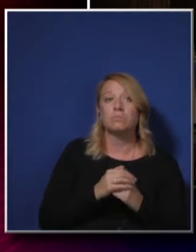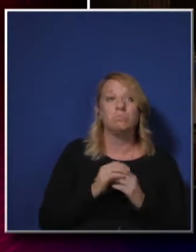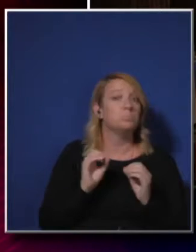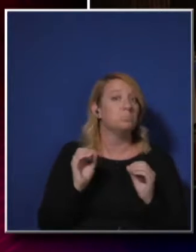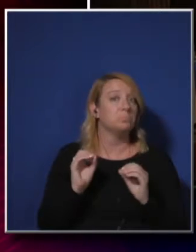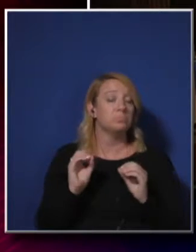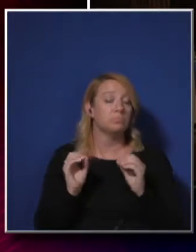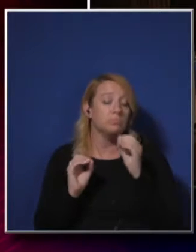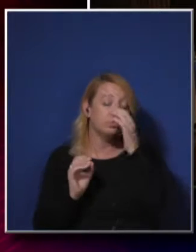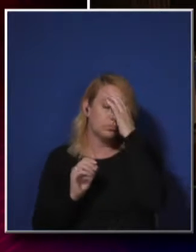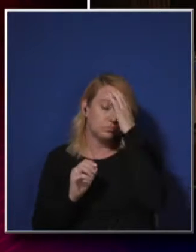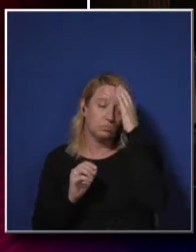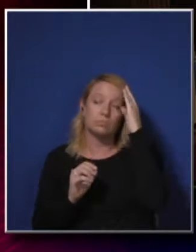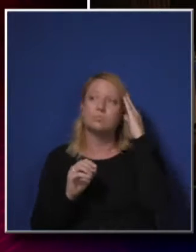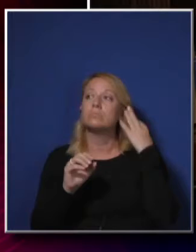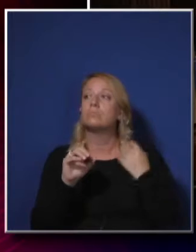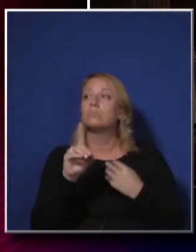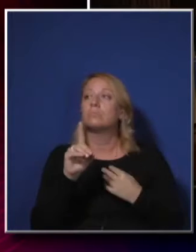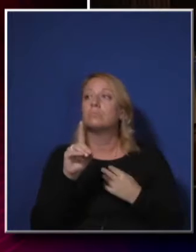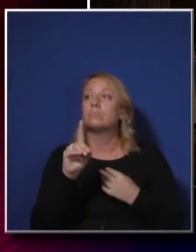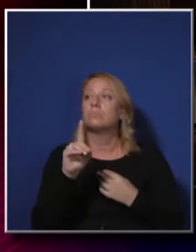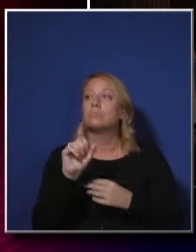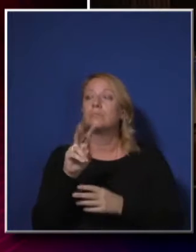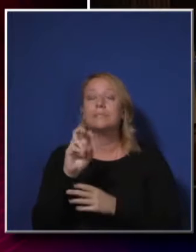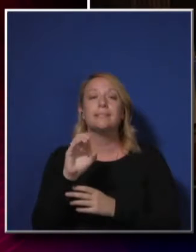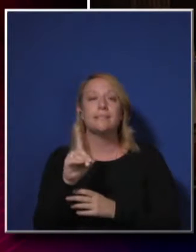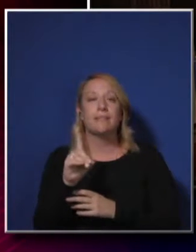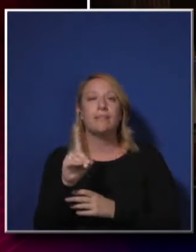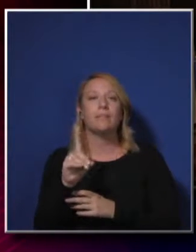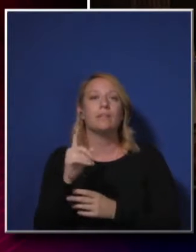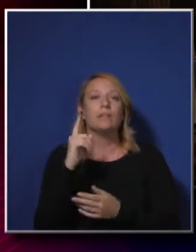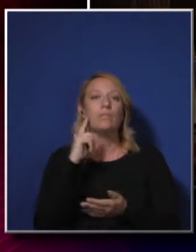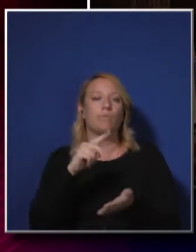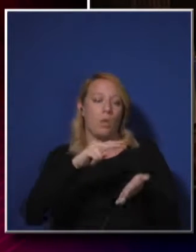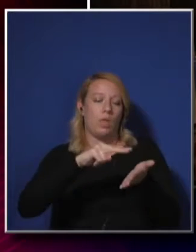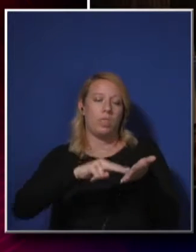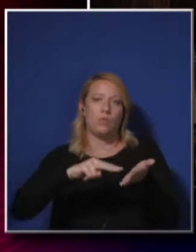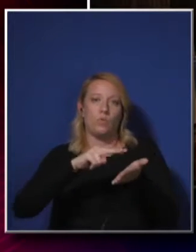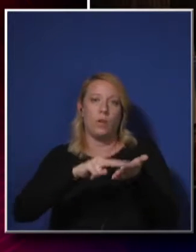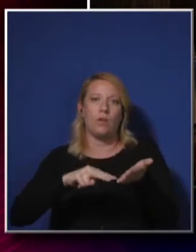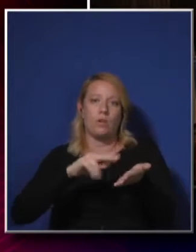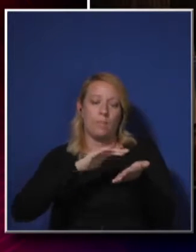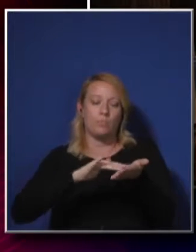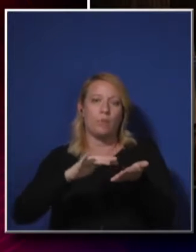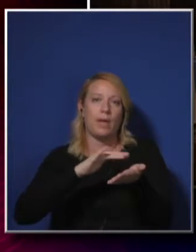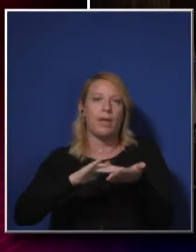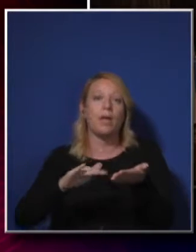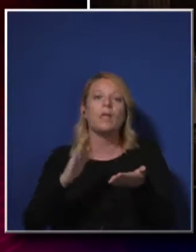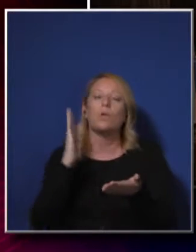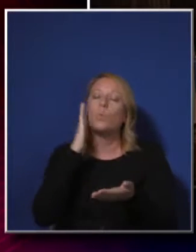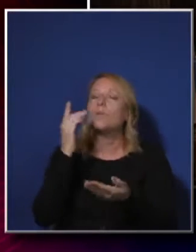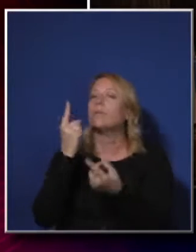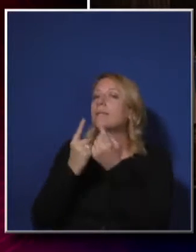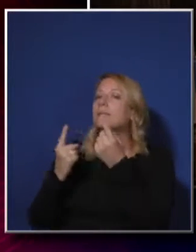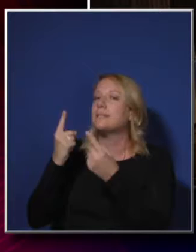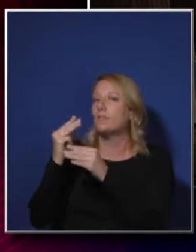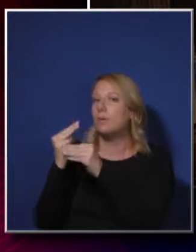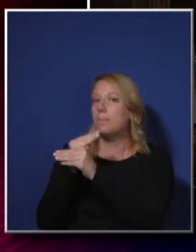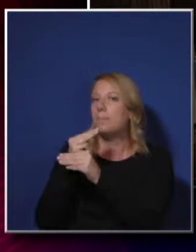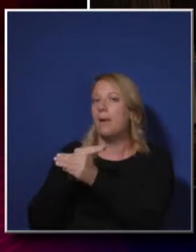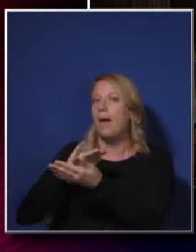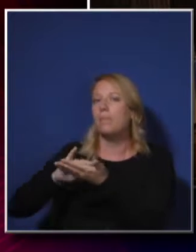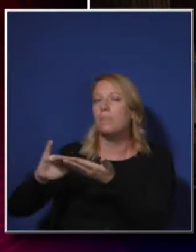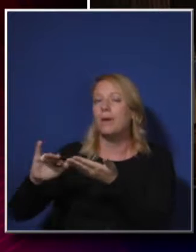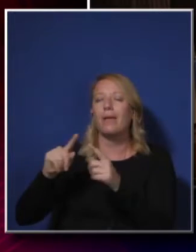Okay, and one other thing that I should note is this is for literary braille only. Correct. We're considering math a bit